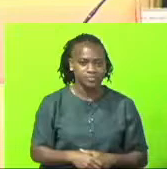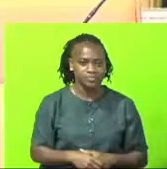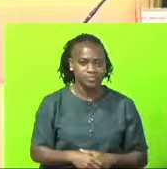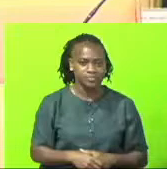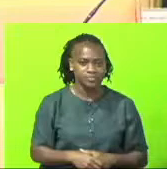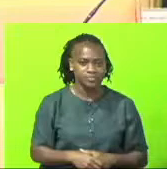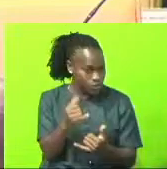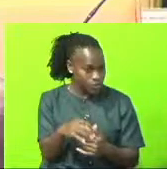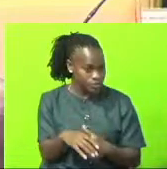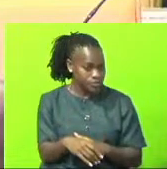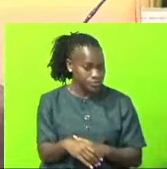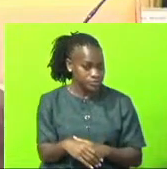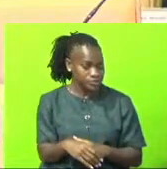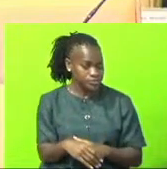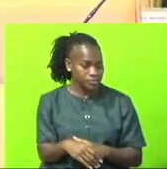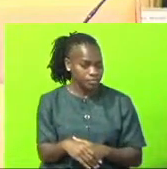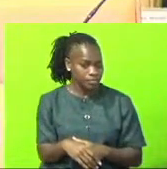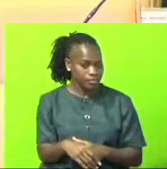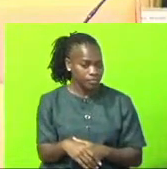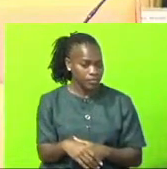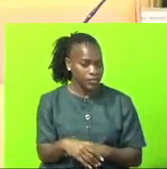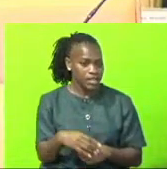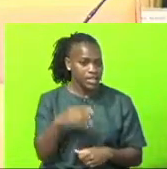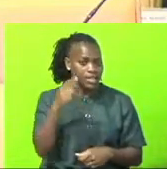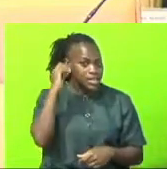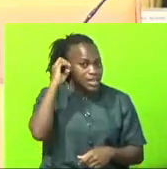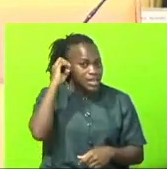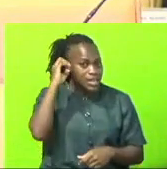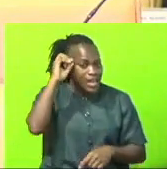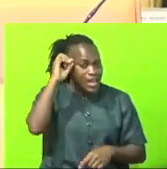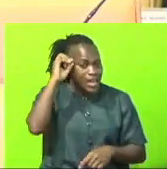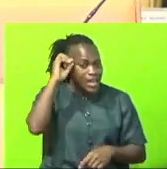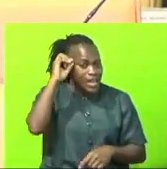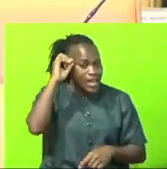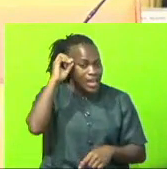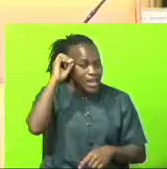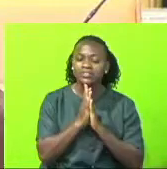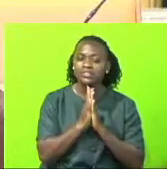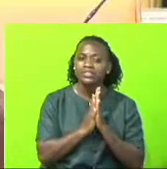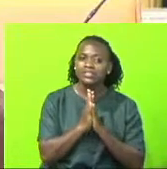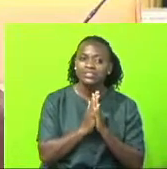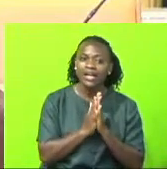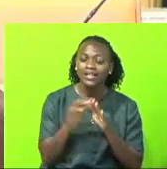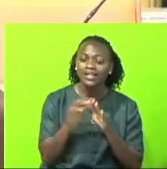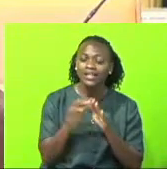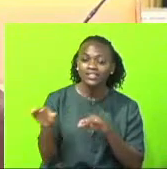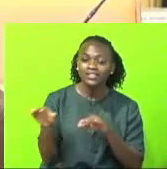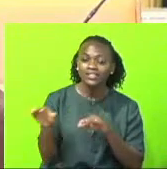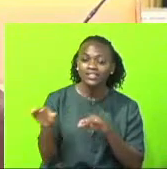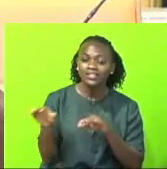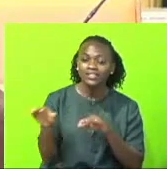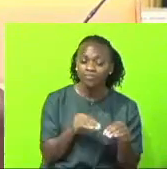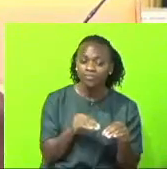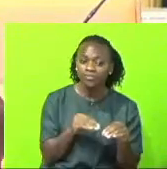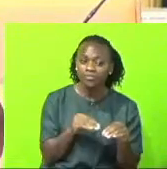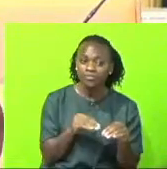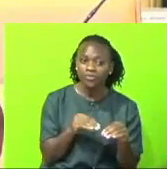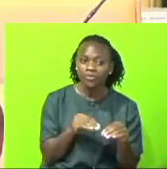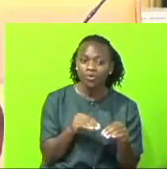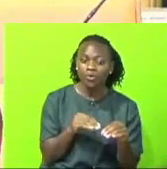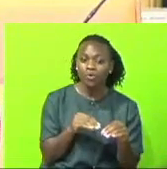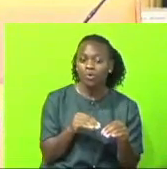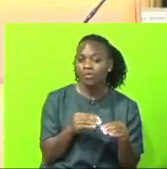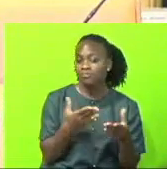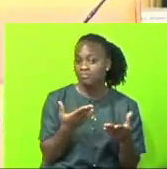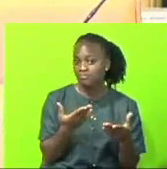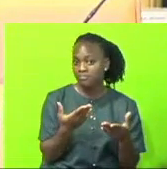your predecessor here. He cannot have the desire to leave, take a step towards it by